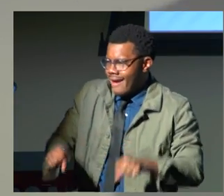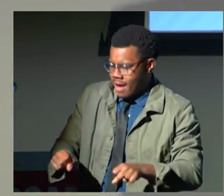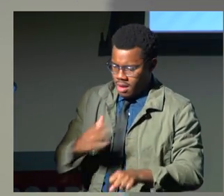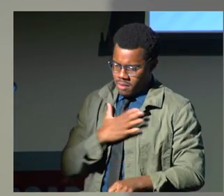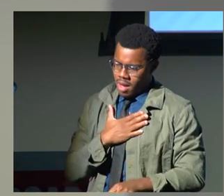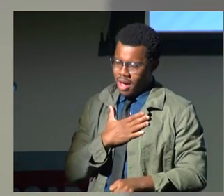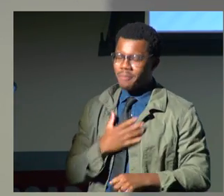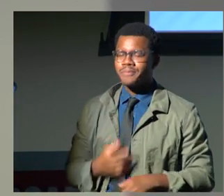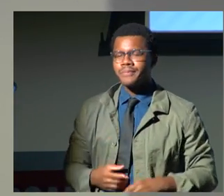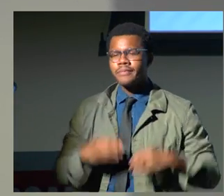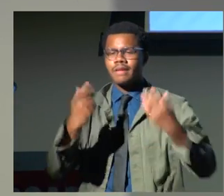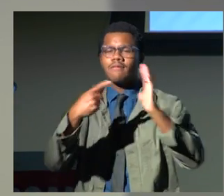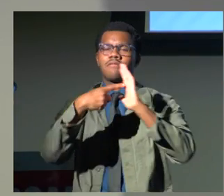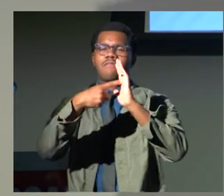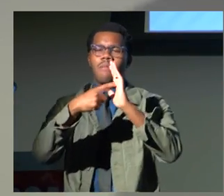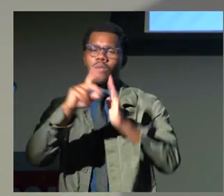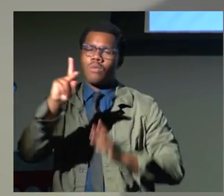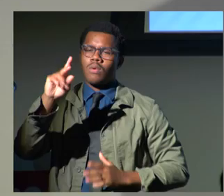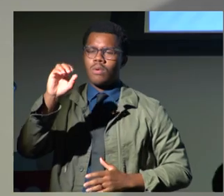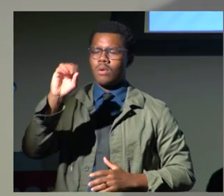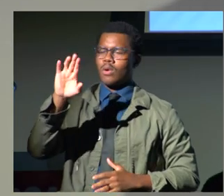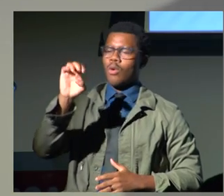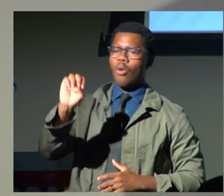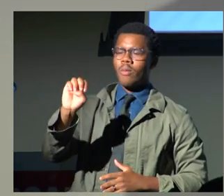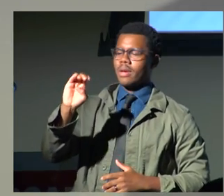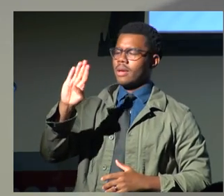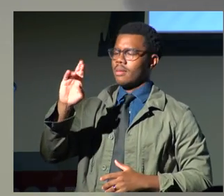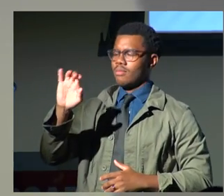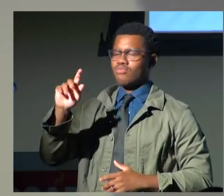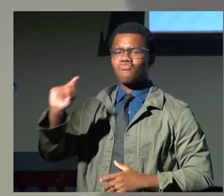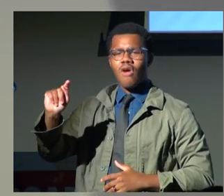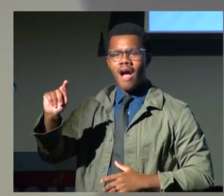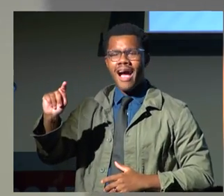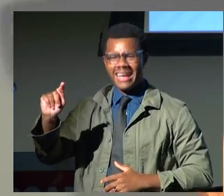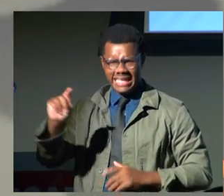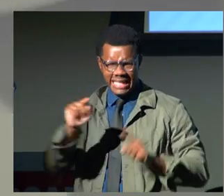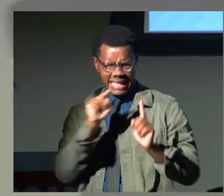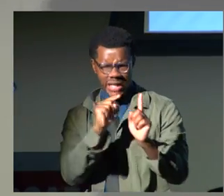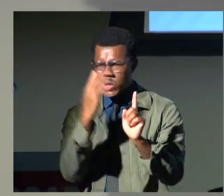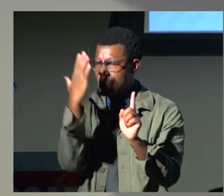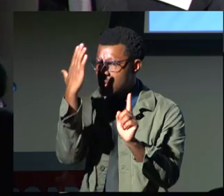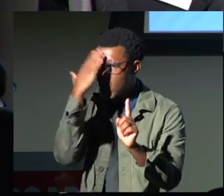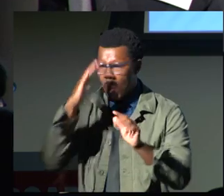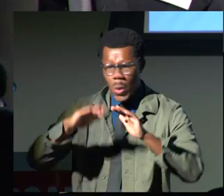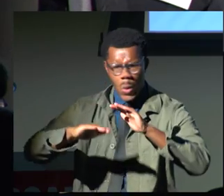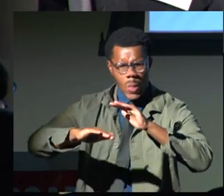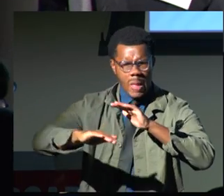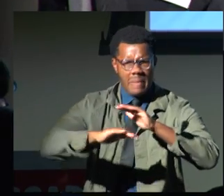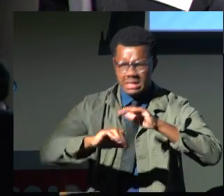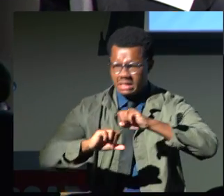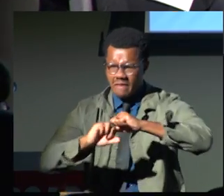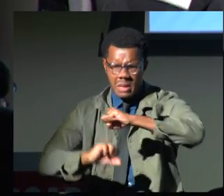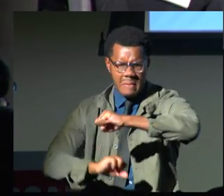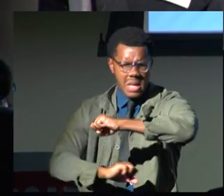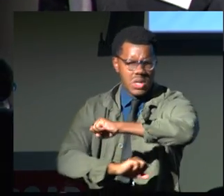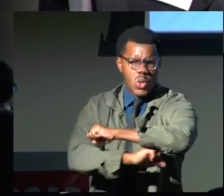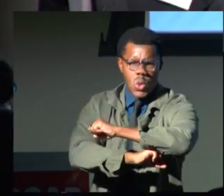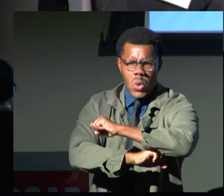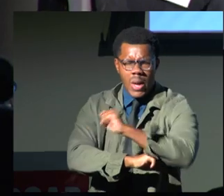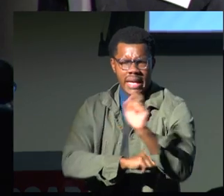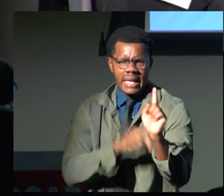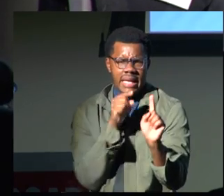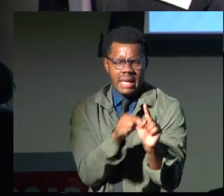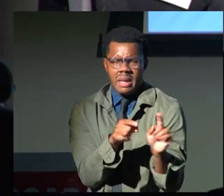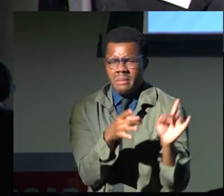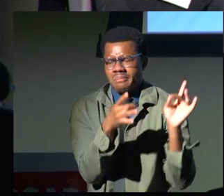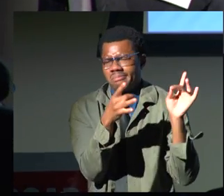like Kobe Bryant, his understanding of the fundamentals of the game was so proficient that